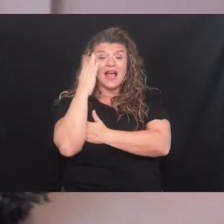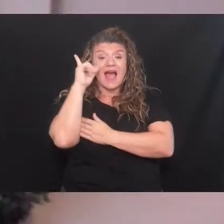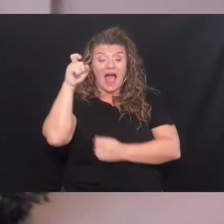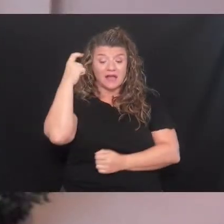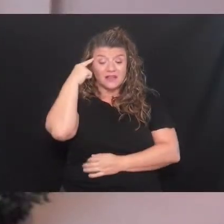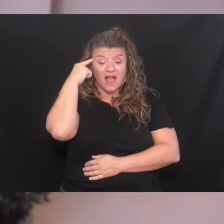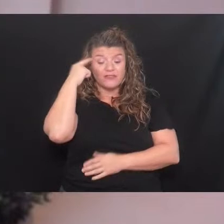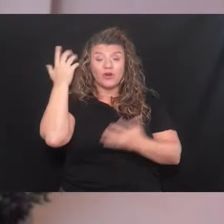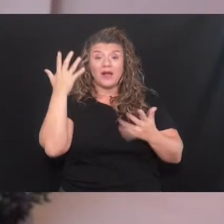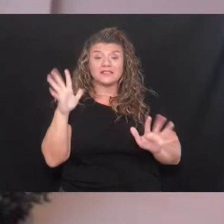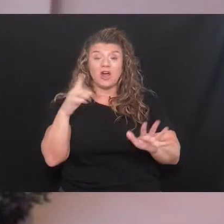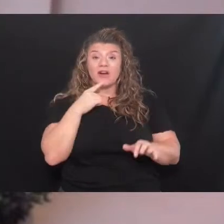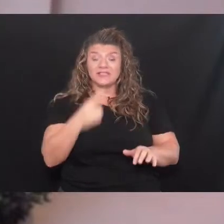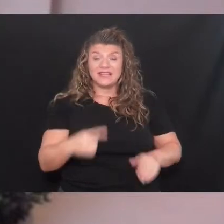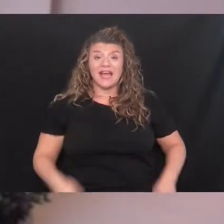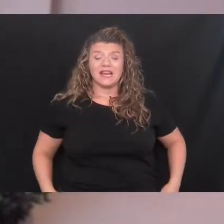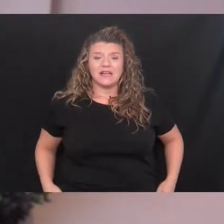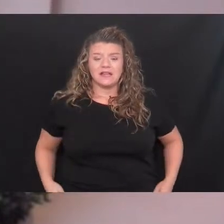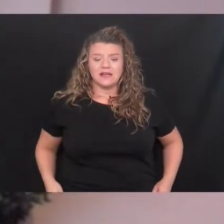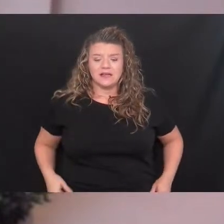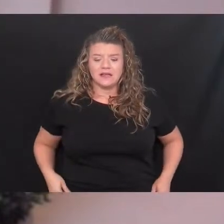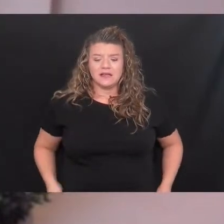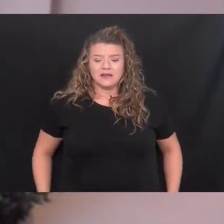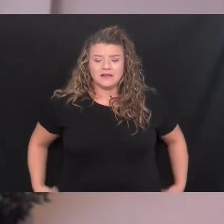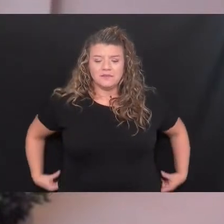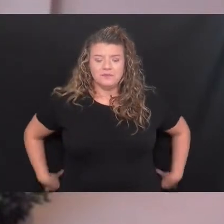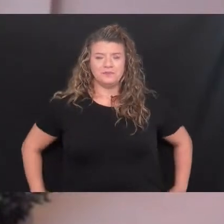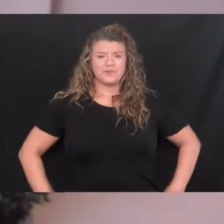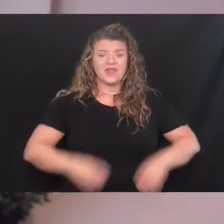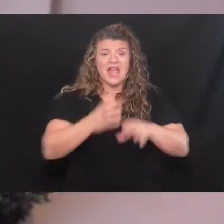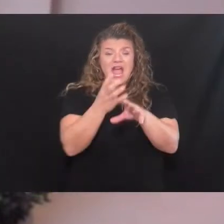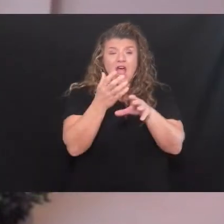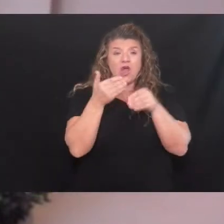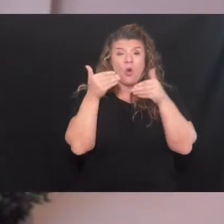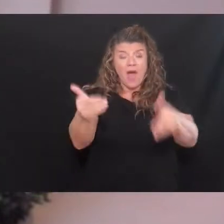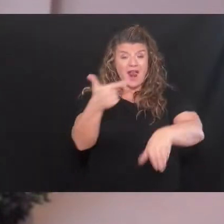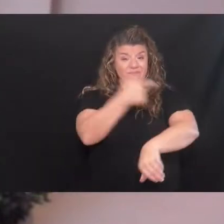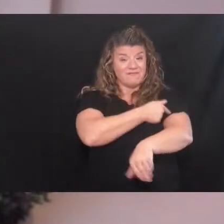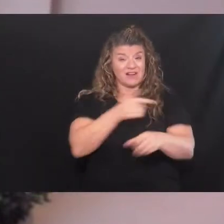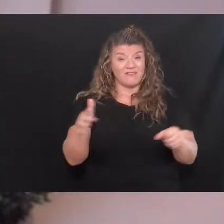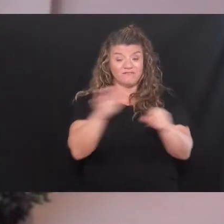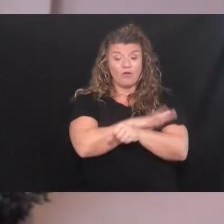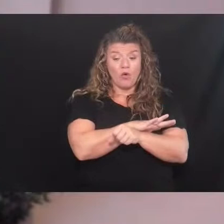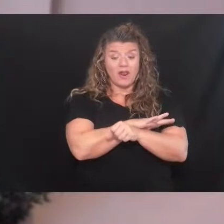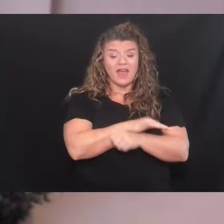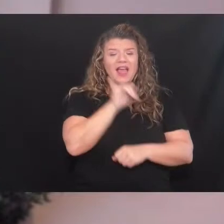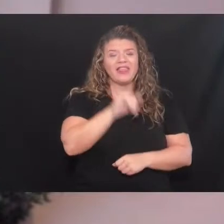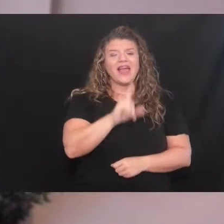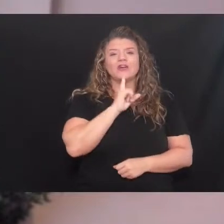has said, that getting vaccinated, fully vaccinated, is really our